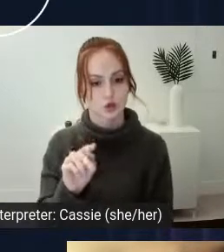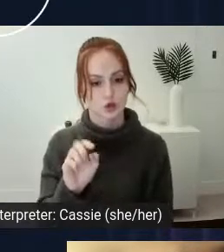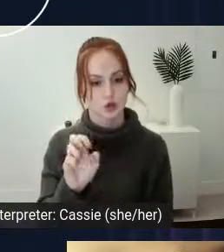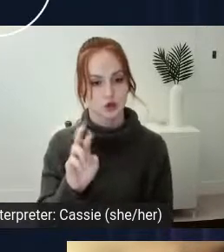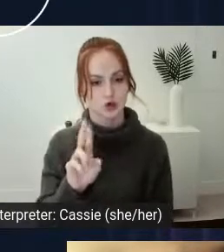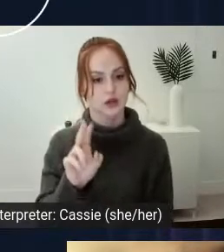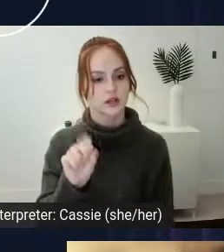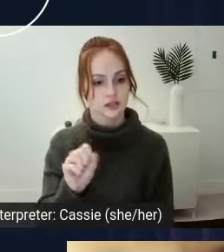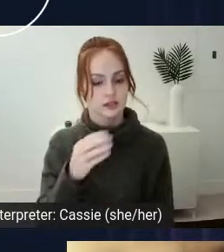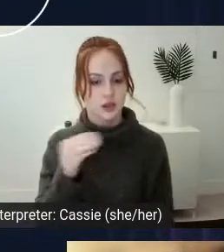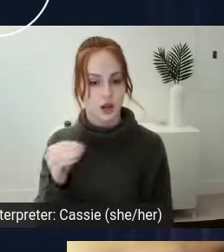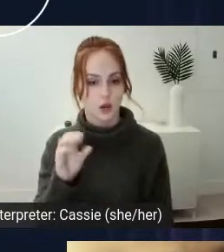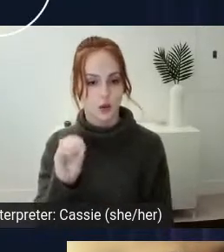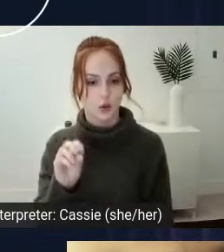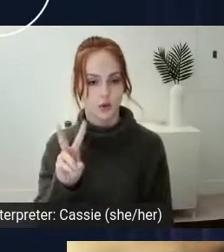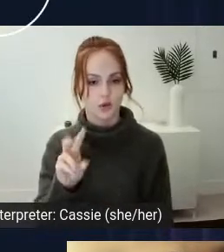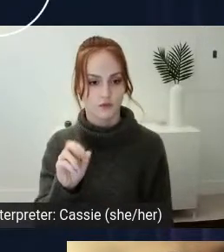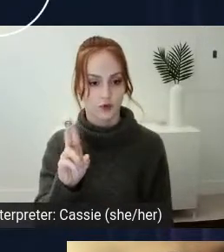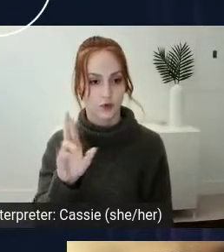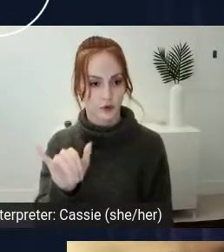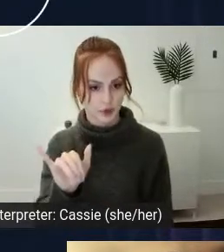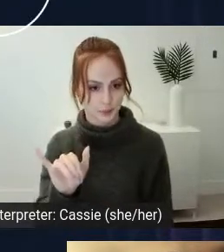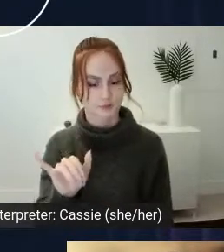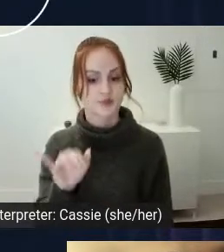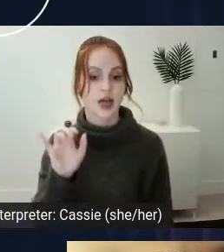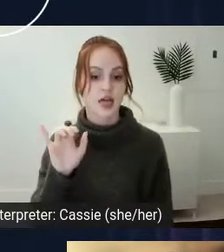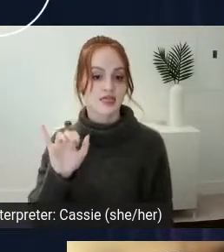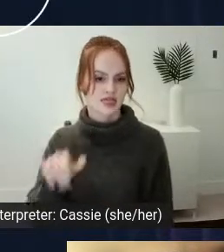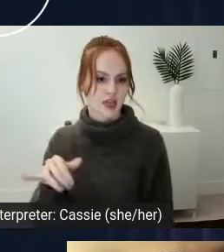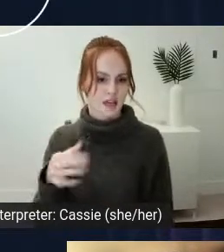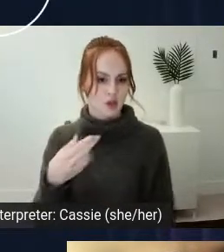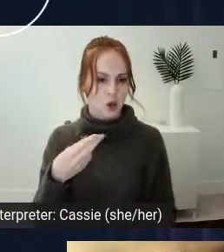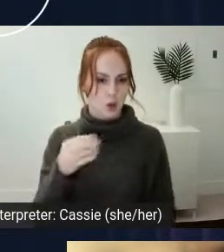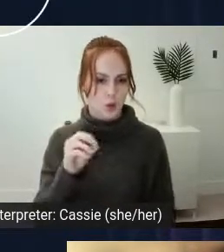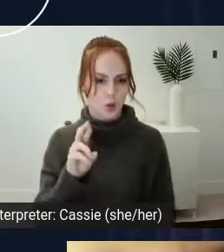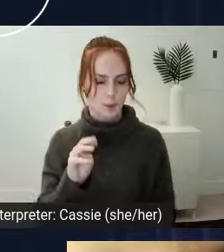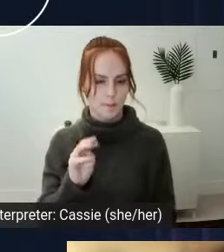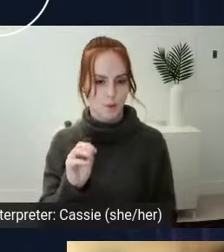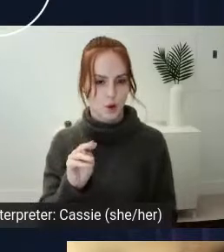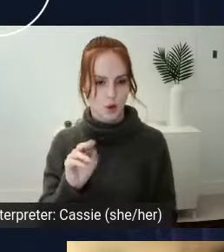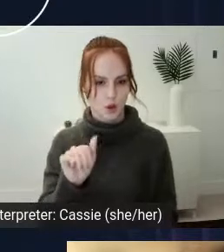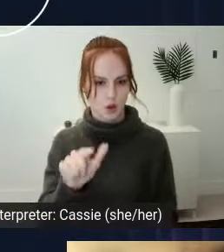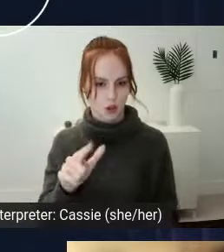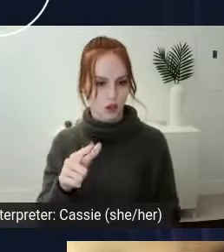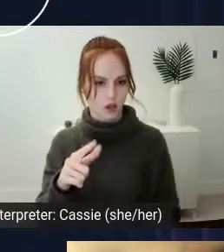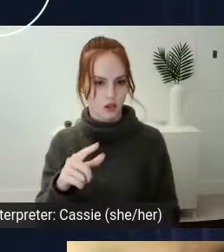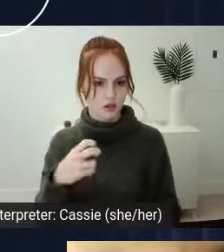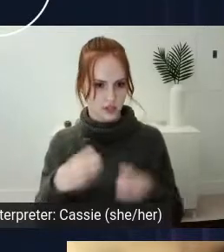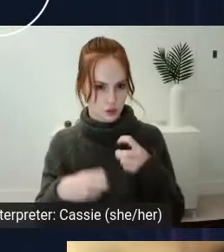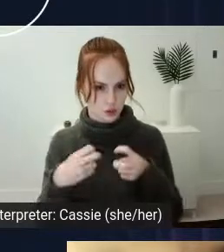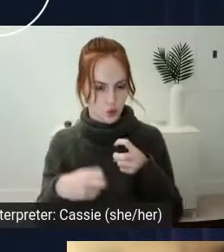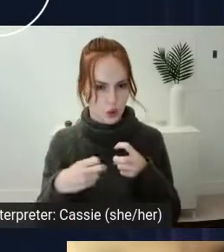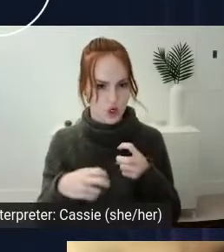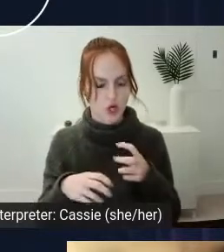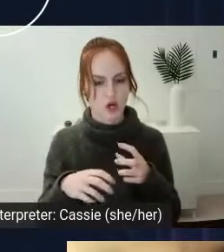it's a hormonal disorder that for not everyone, but for some people, you know, causes